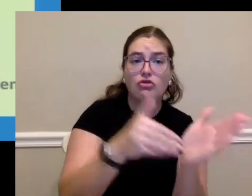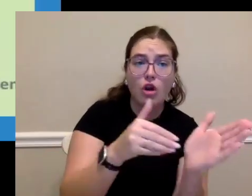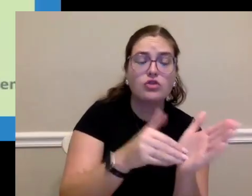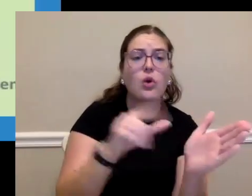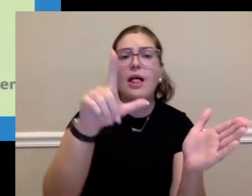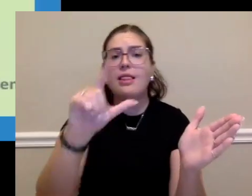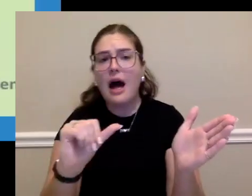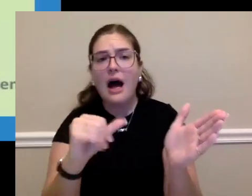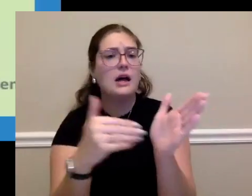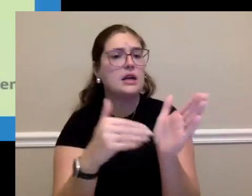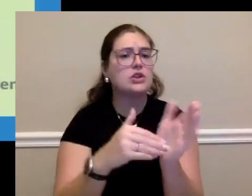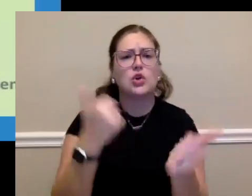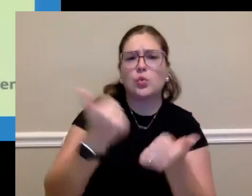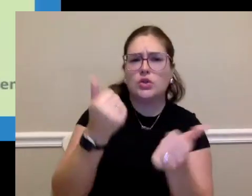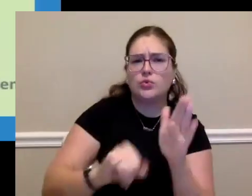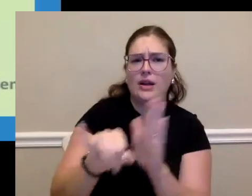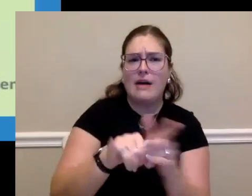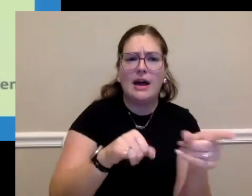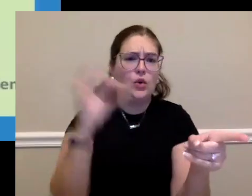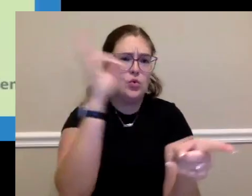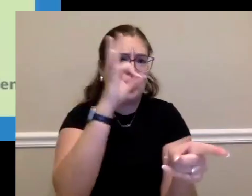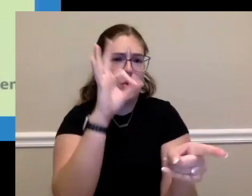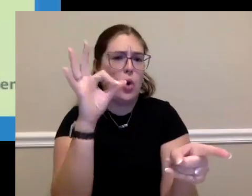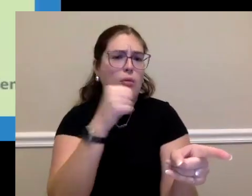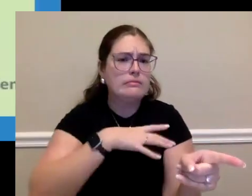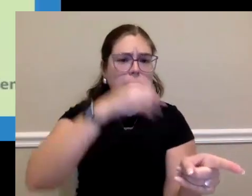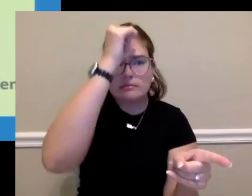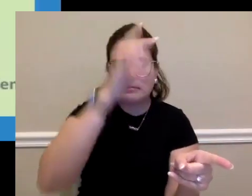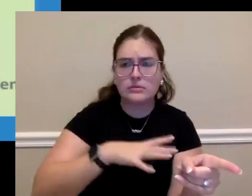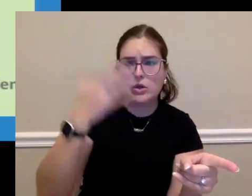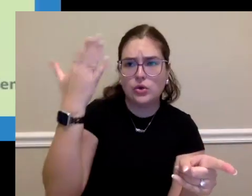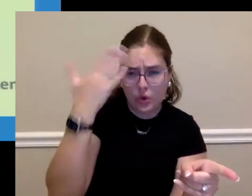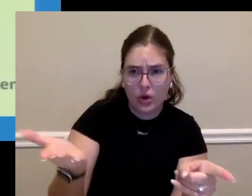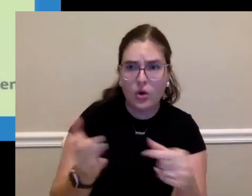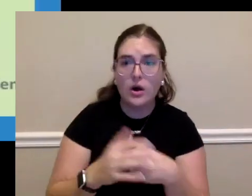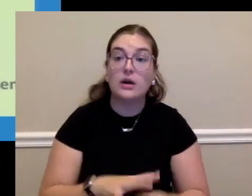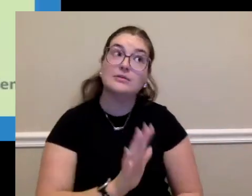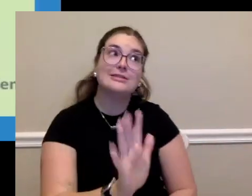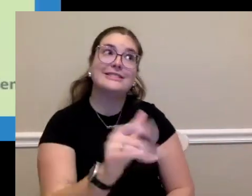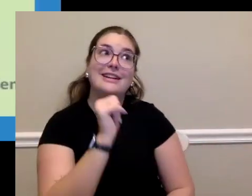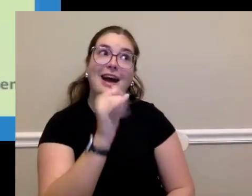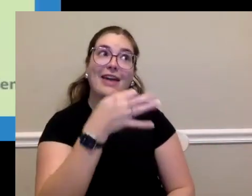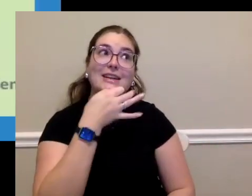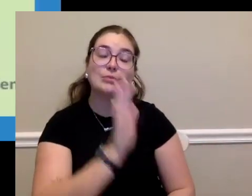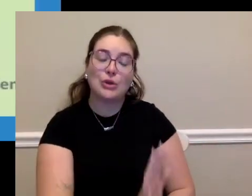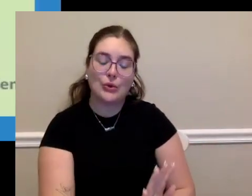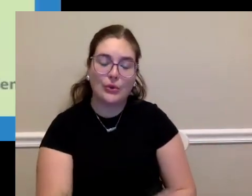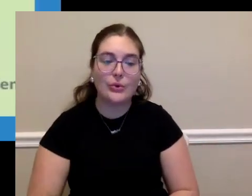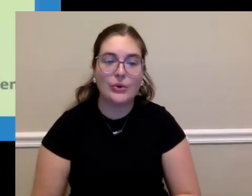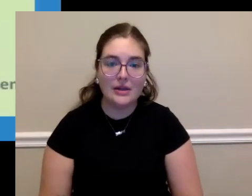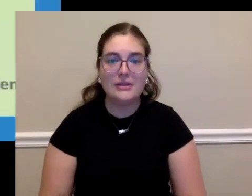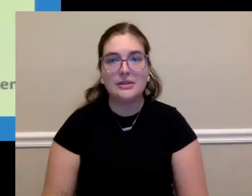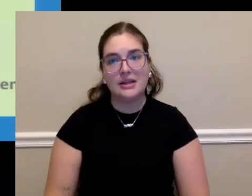just me answering right now. I'll let you answer. You're the expert here. No, no, I'm not the expert. When it